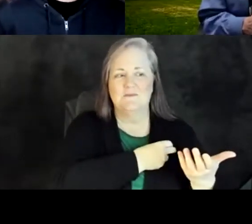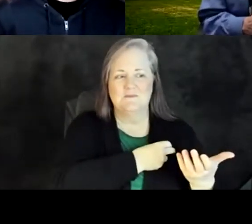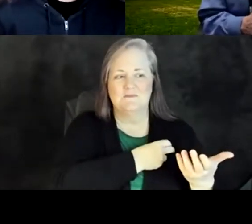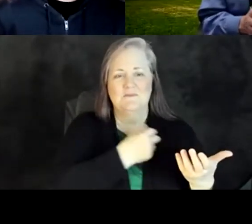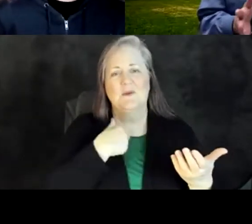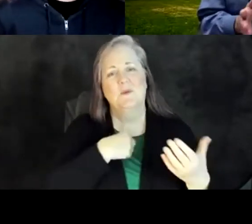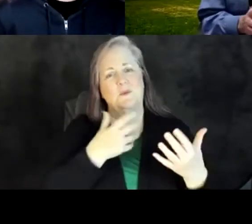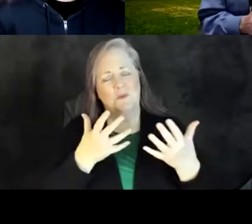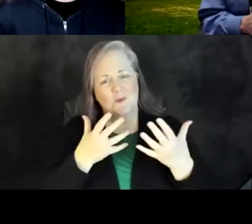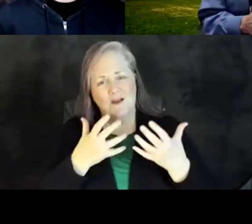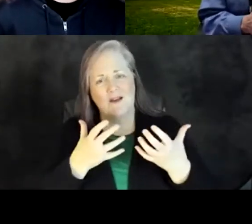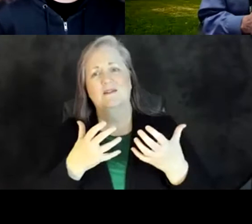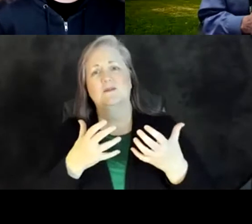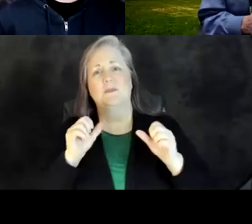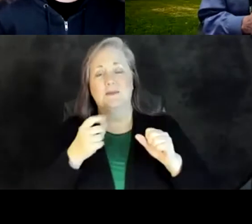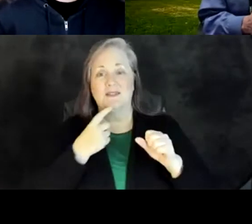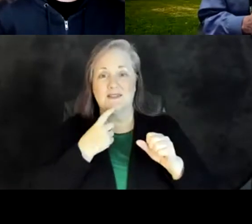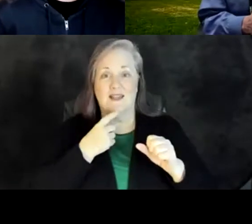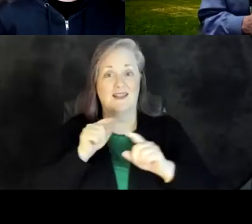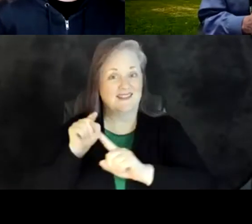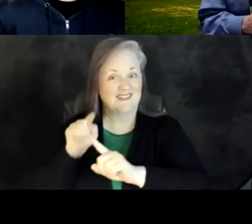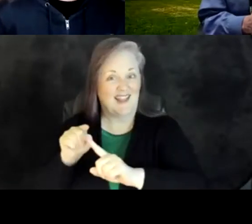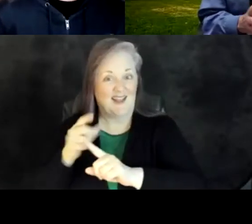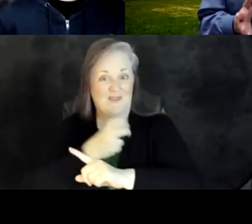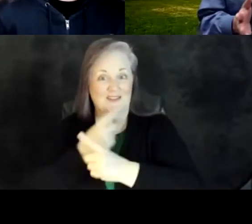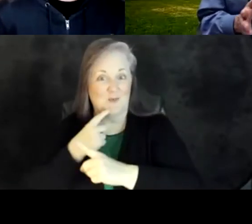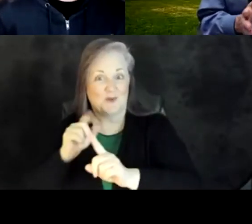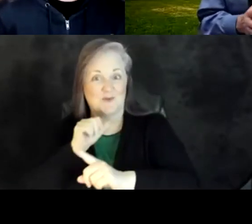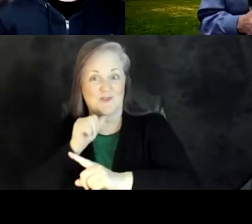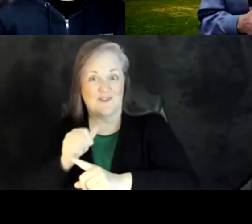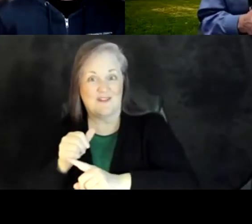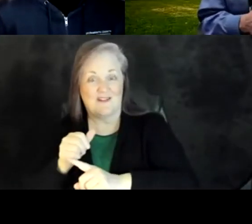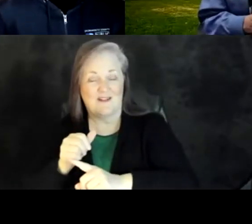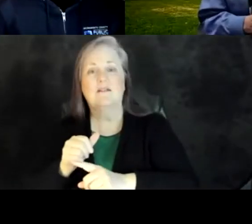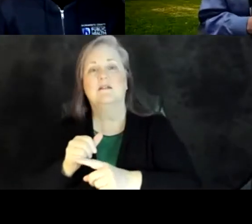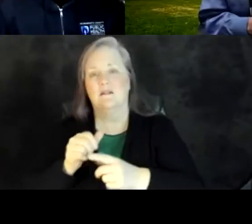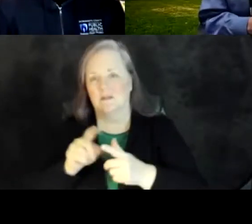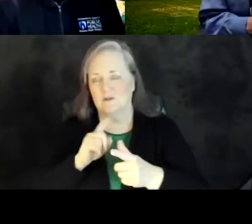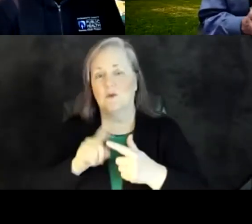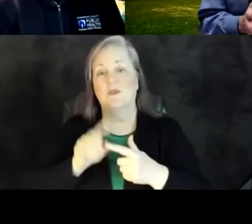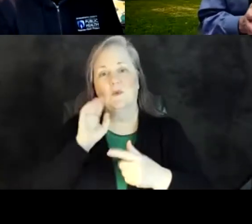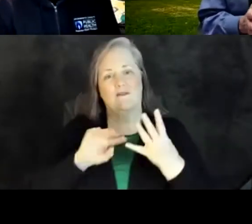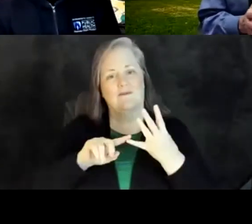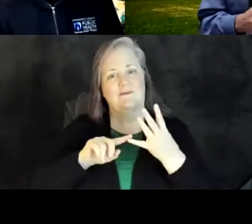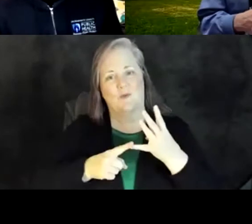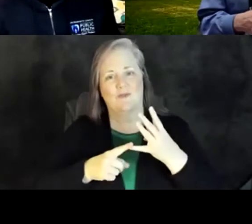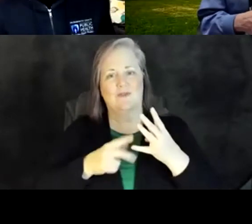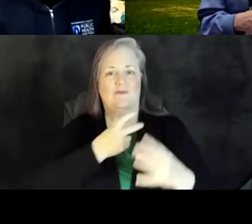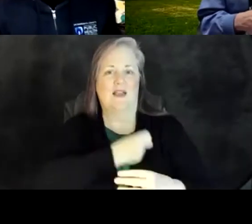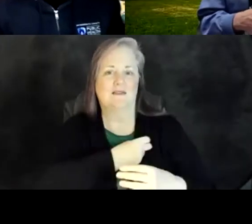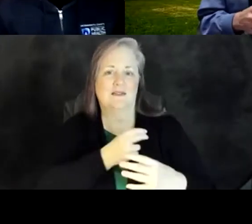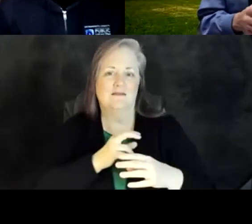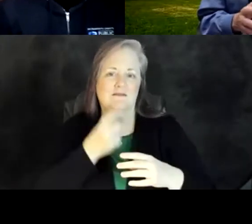to get to where we can say whether this vaccine works or not, so we'll have another vaccine available for people.